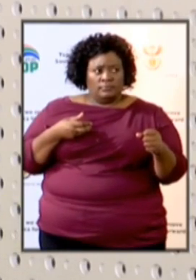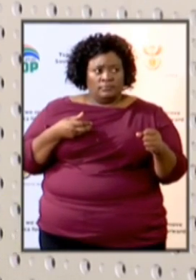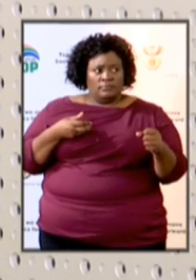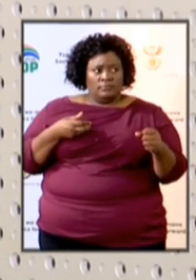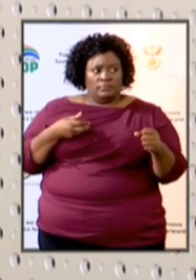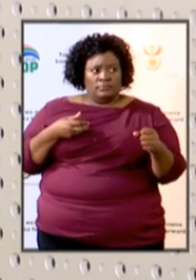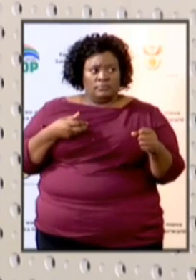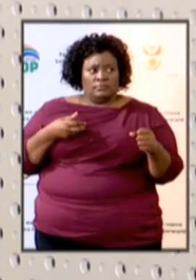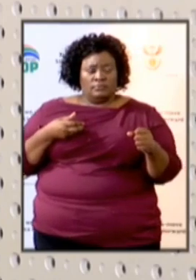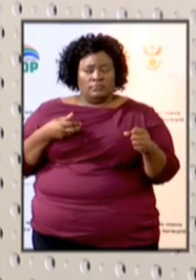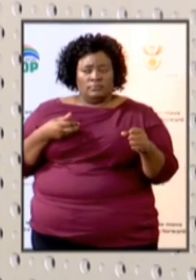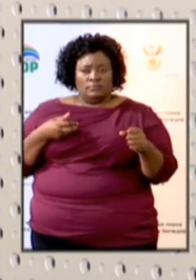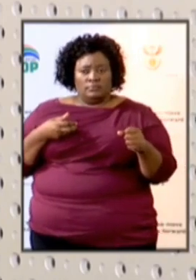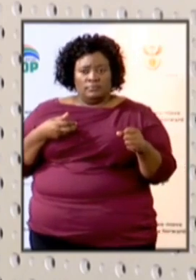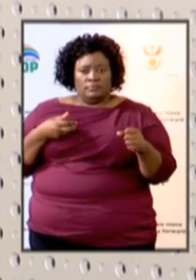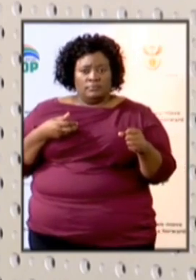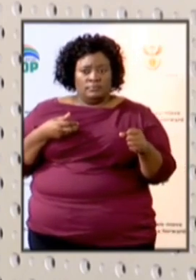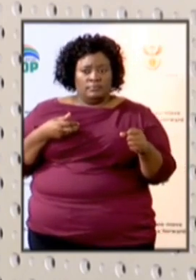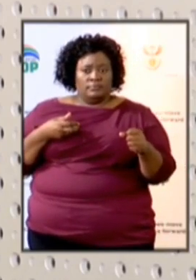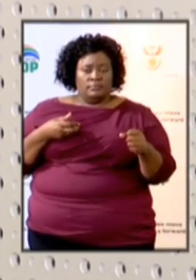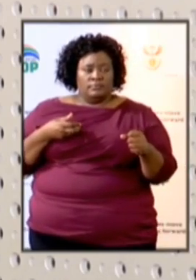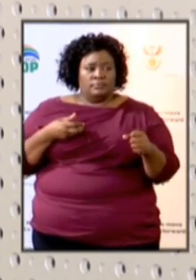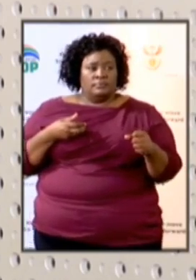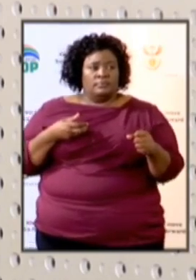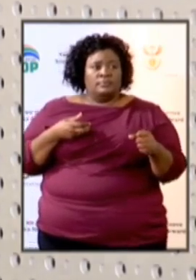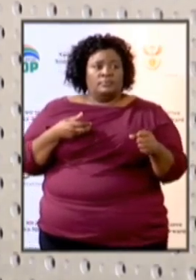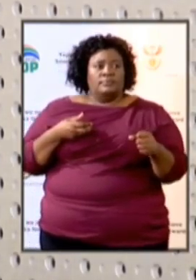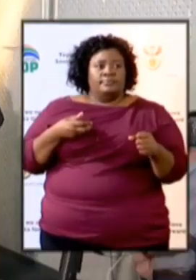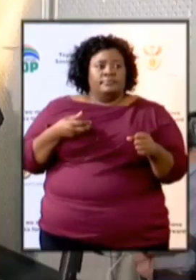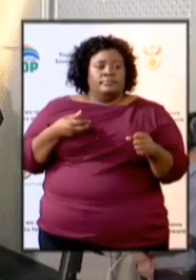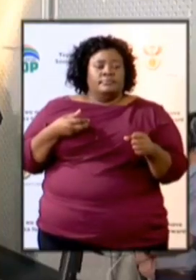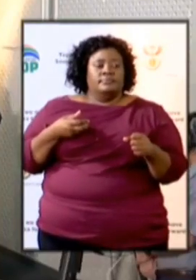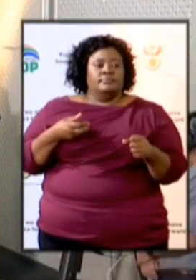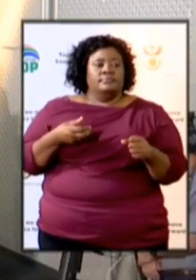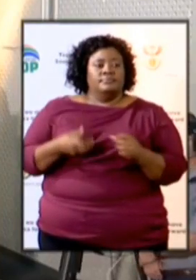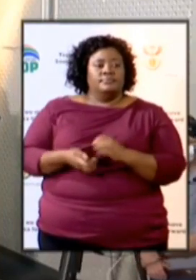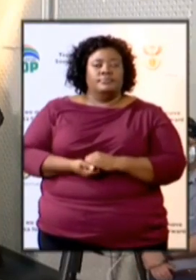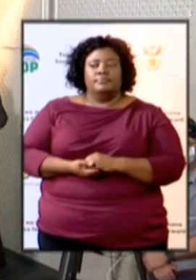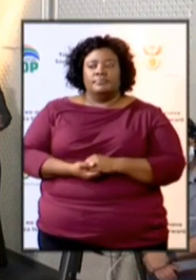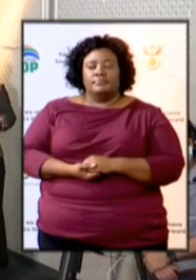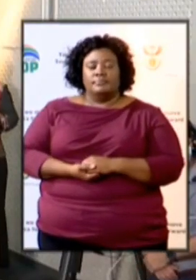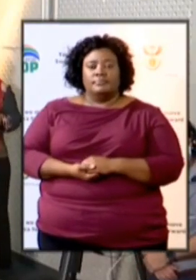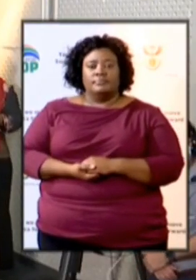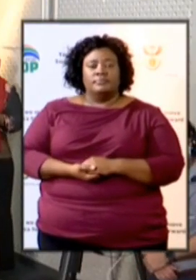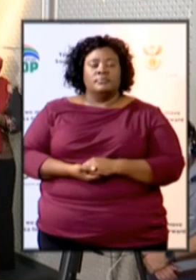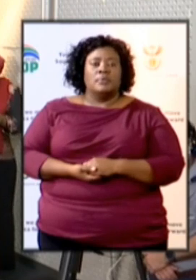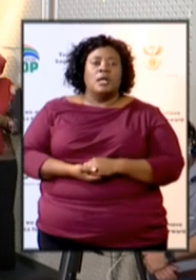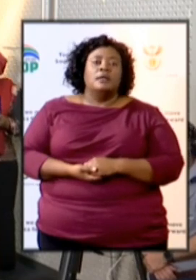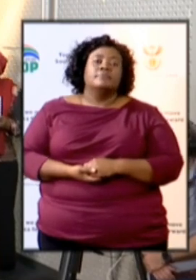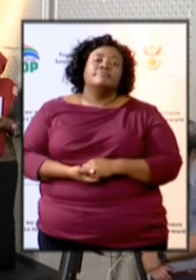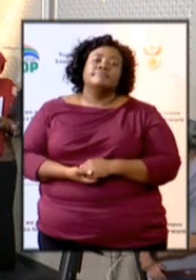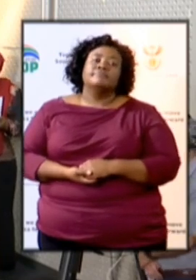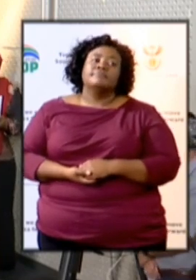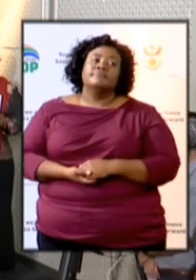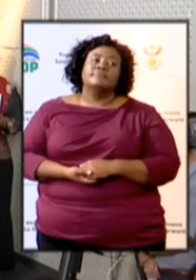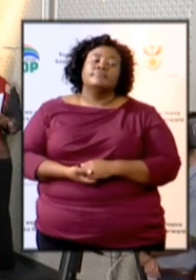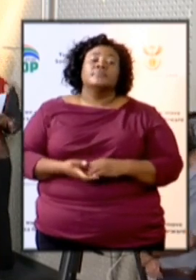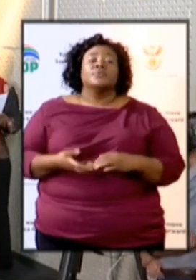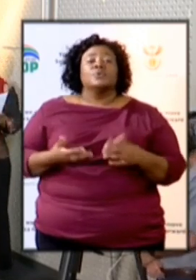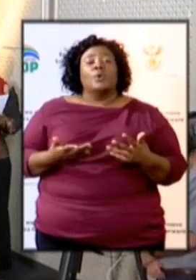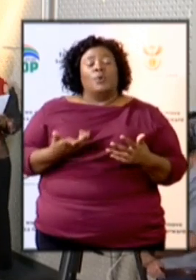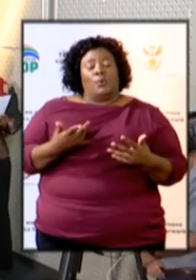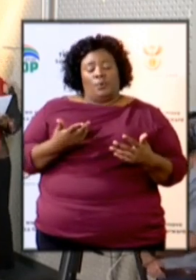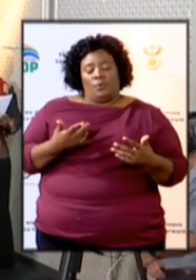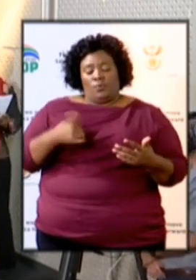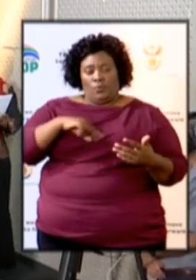Oh. So we are now